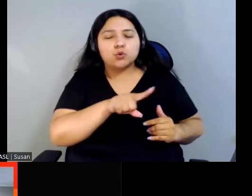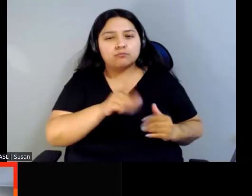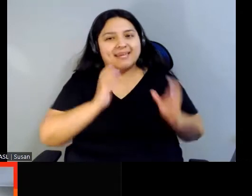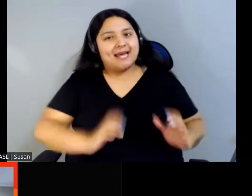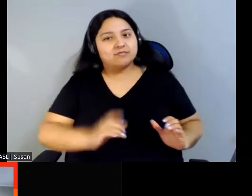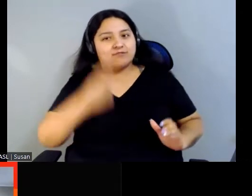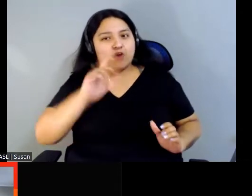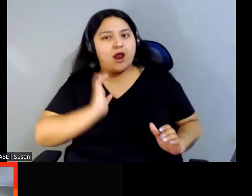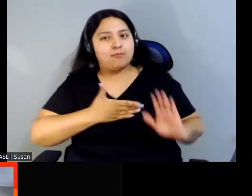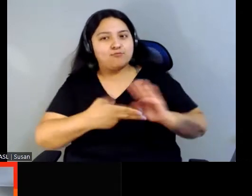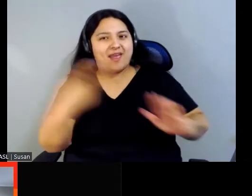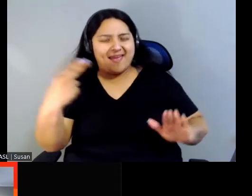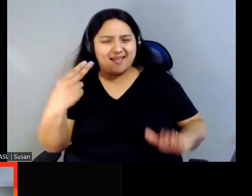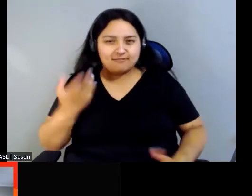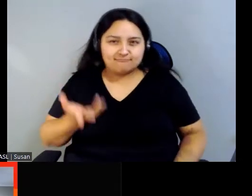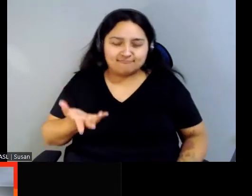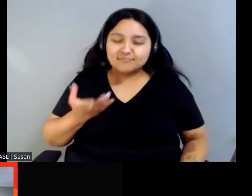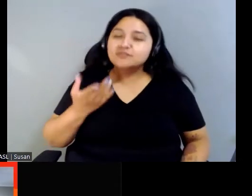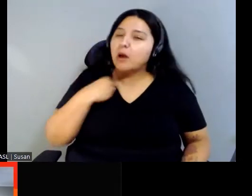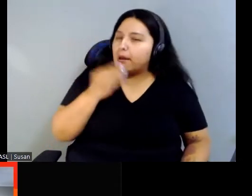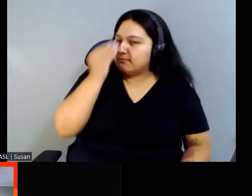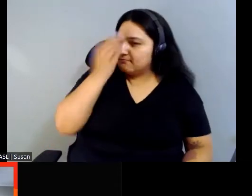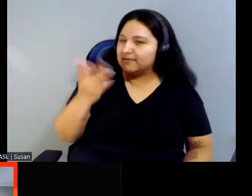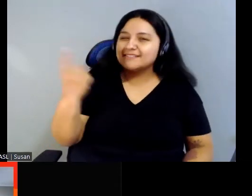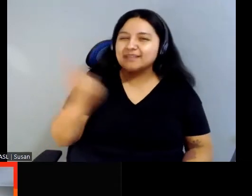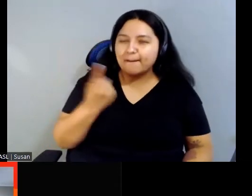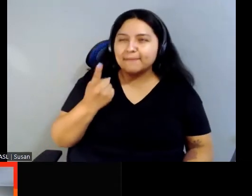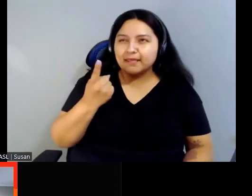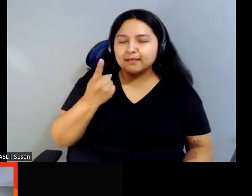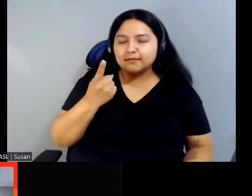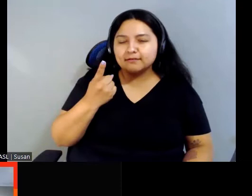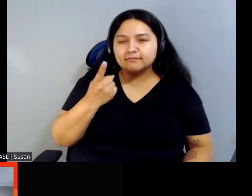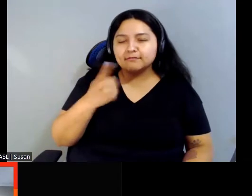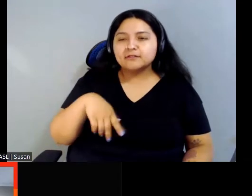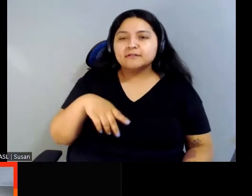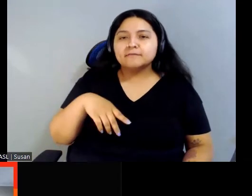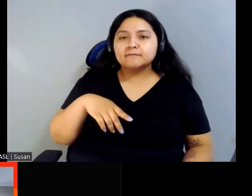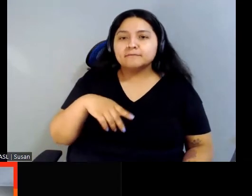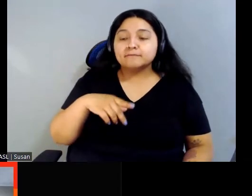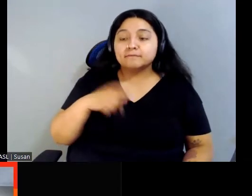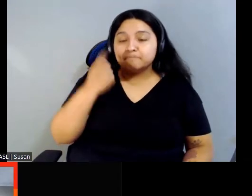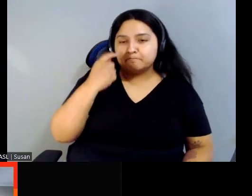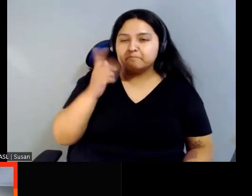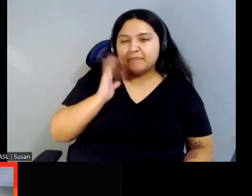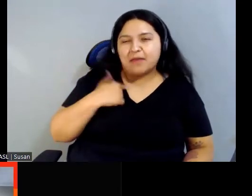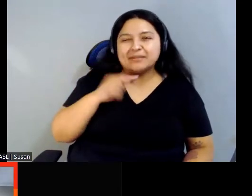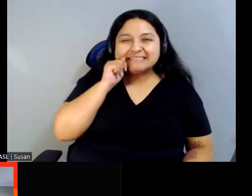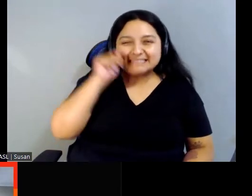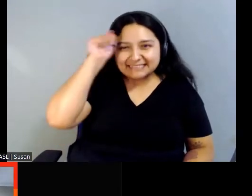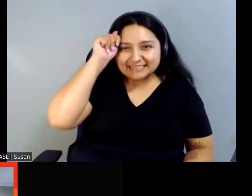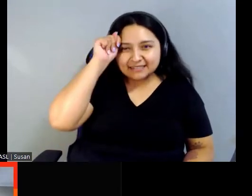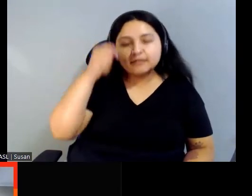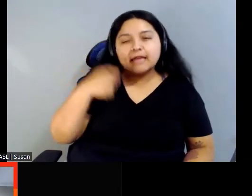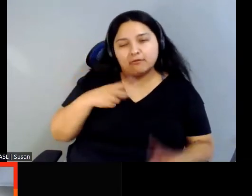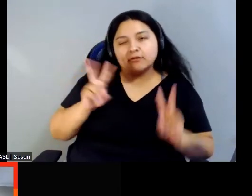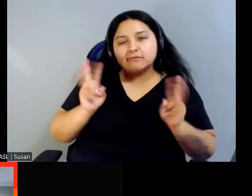of something that formed my opinions on being plus size early on. So I was a plus size teenager, I guess you could say.